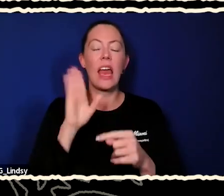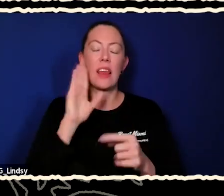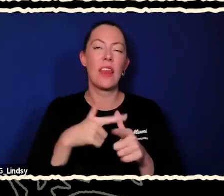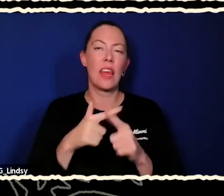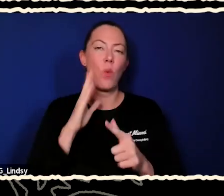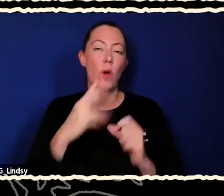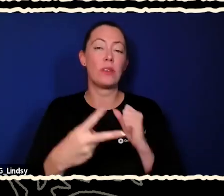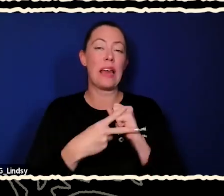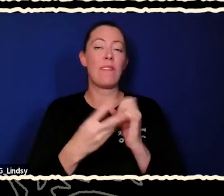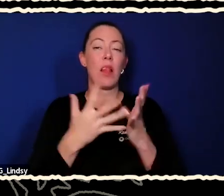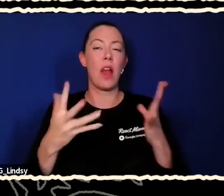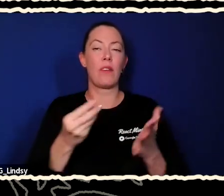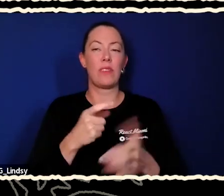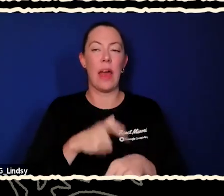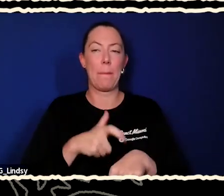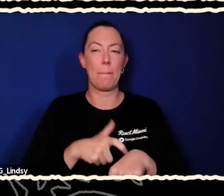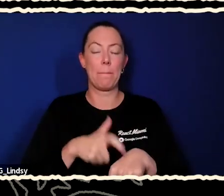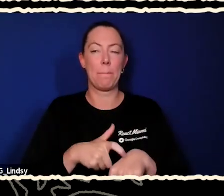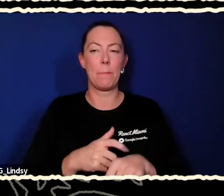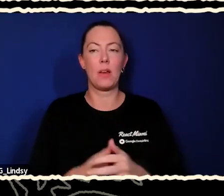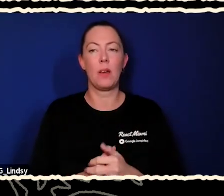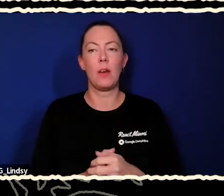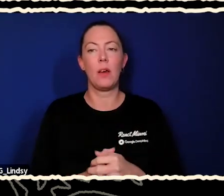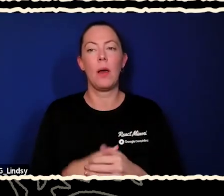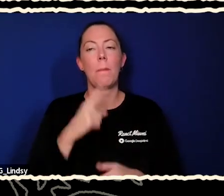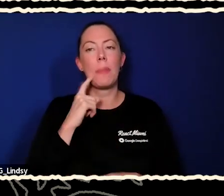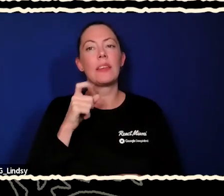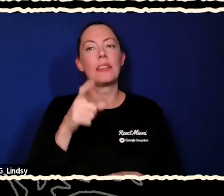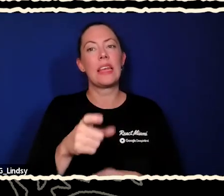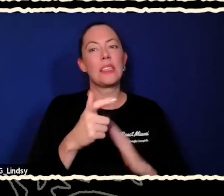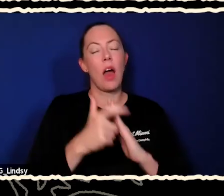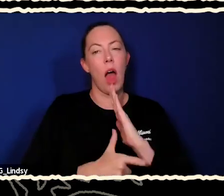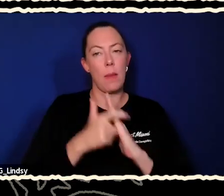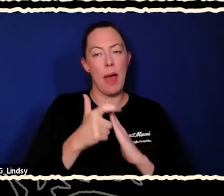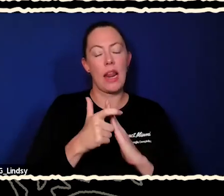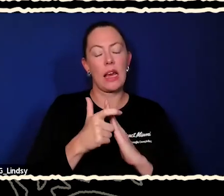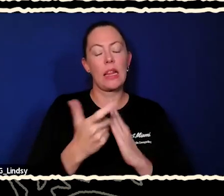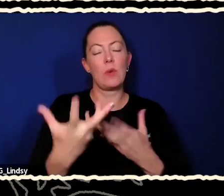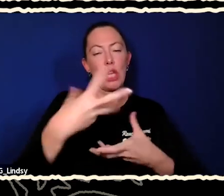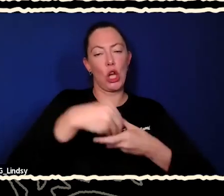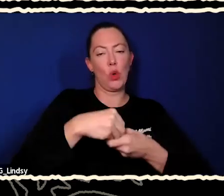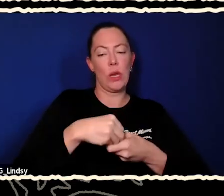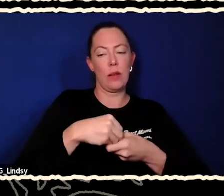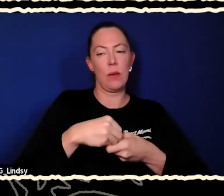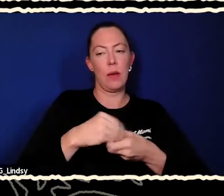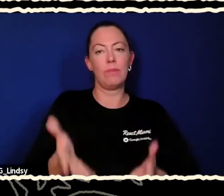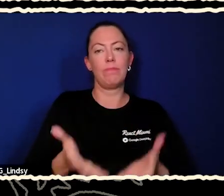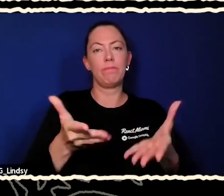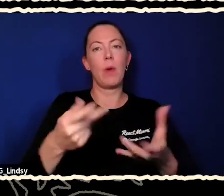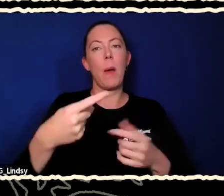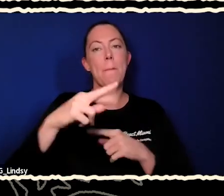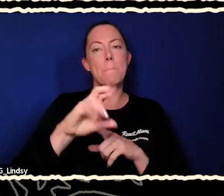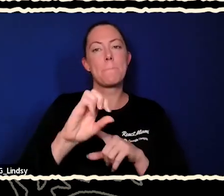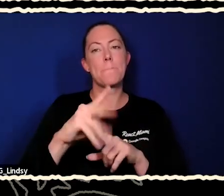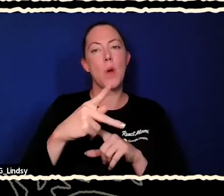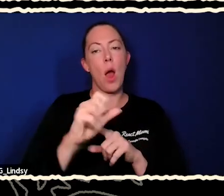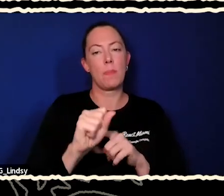time, because it automatically included in prompts you send to LLMs.